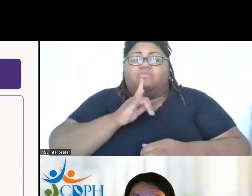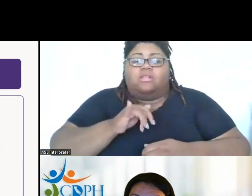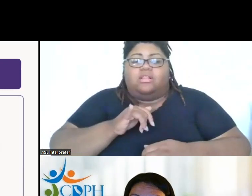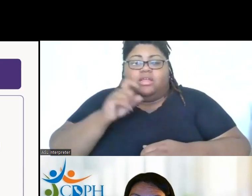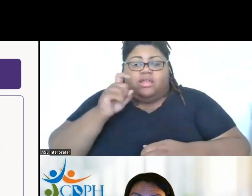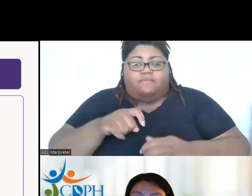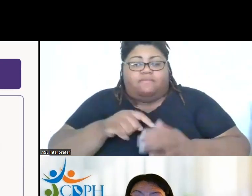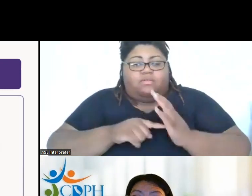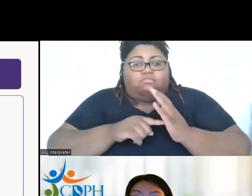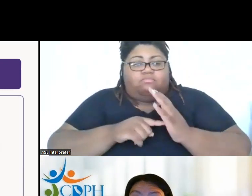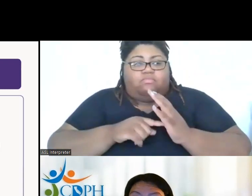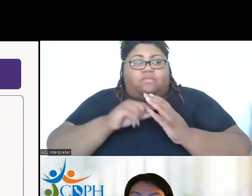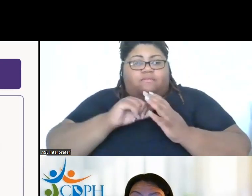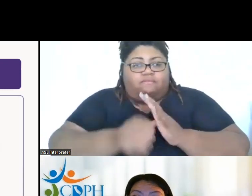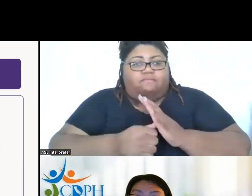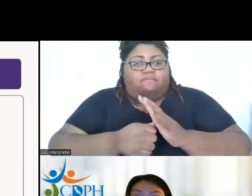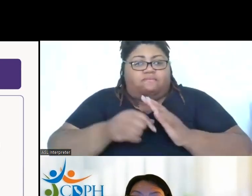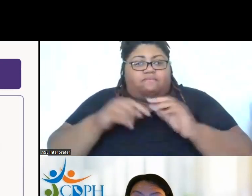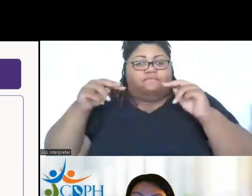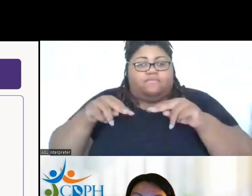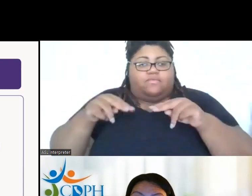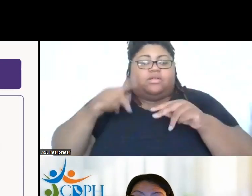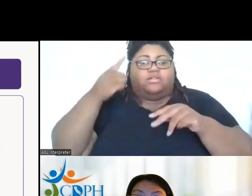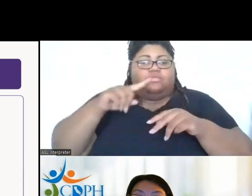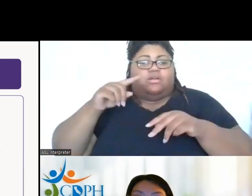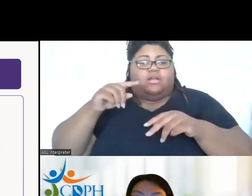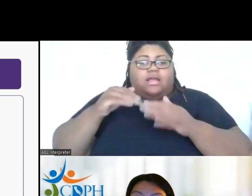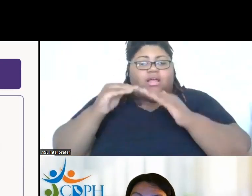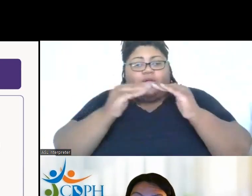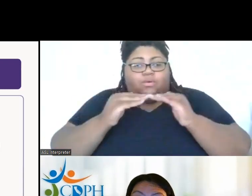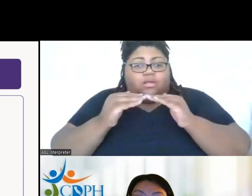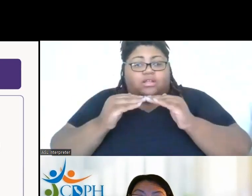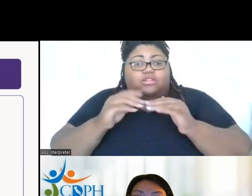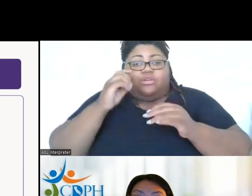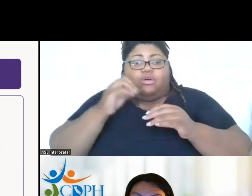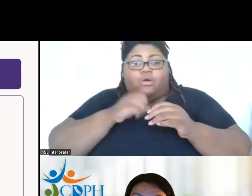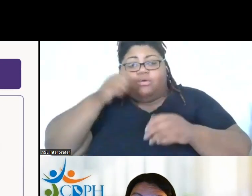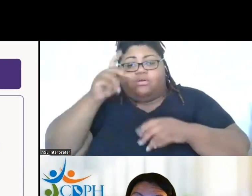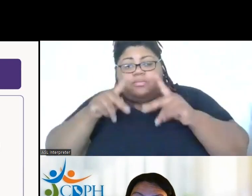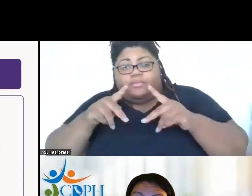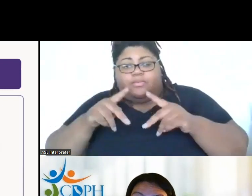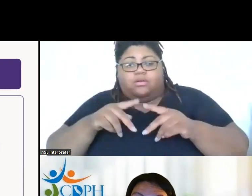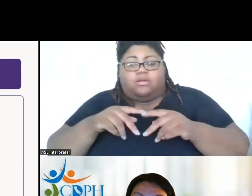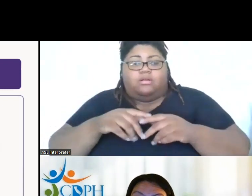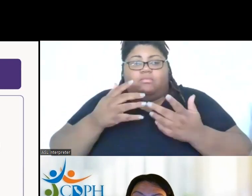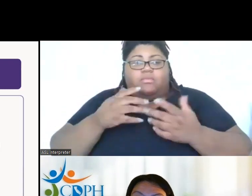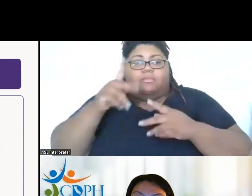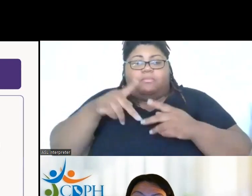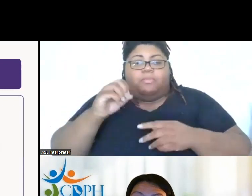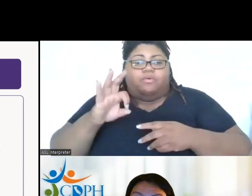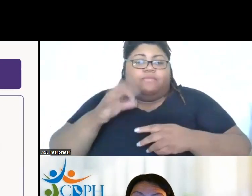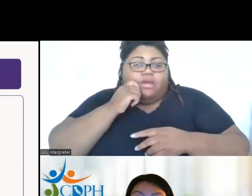equity populations. So those who are uninsured, communities of color, older adults who have difficulty